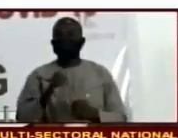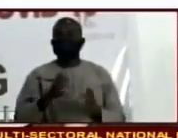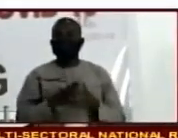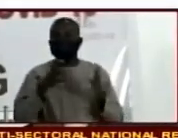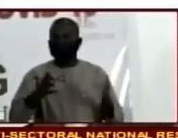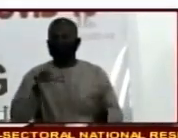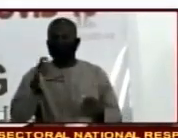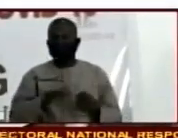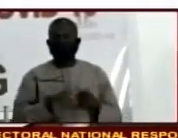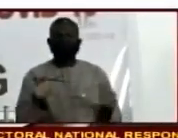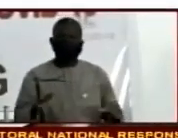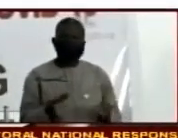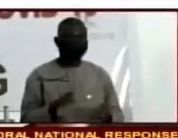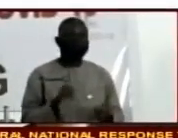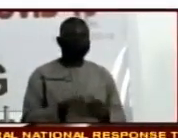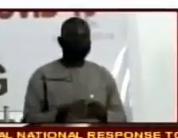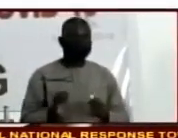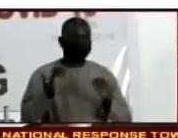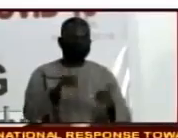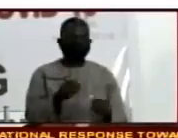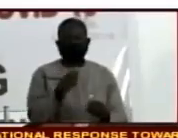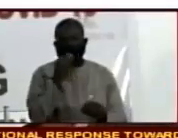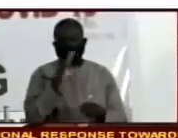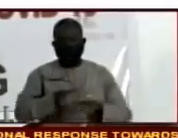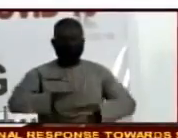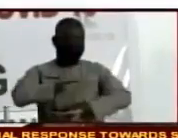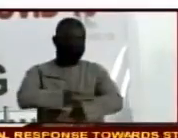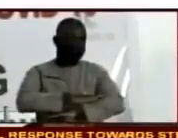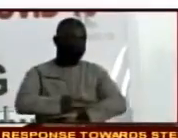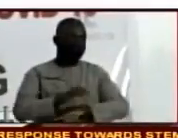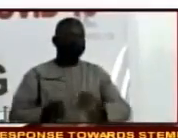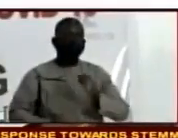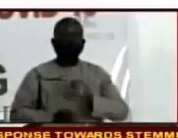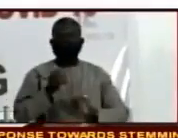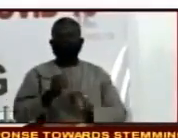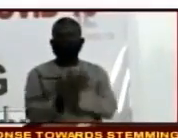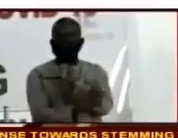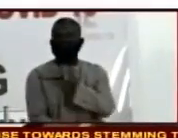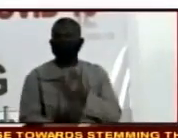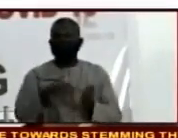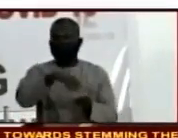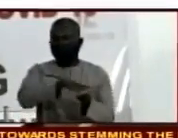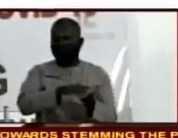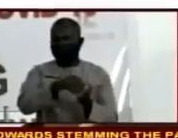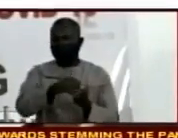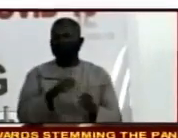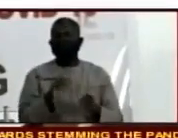put food on the table of the most vulnerable in our society.